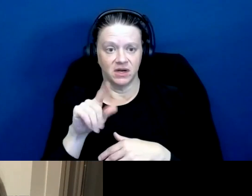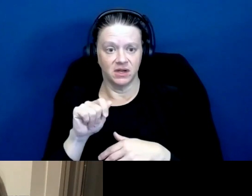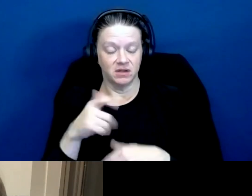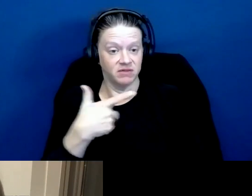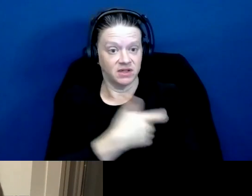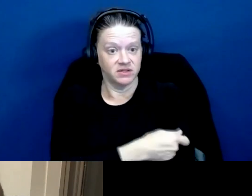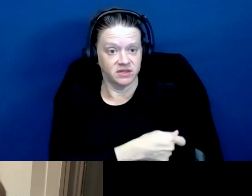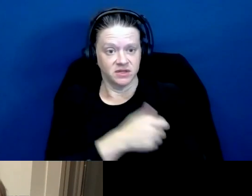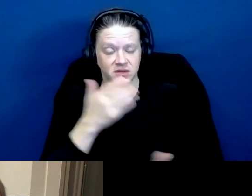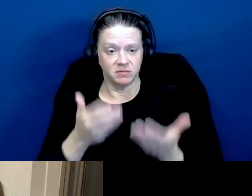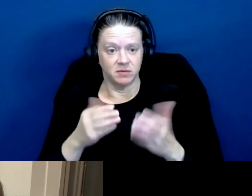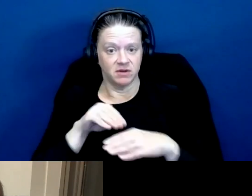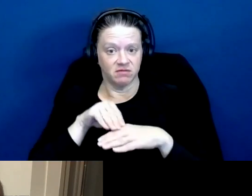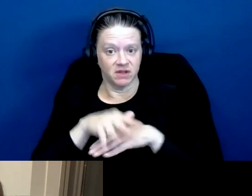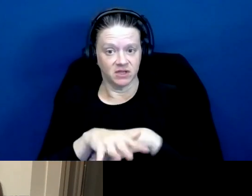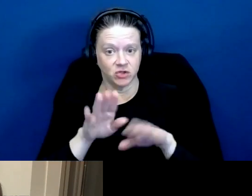affect children with depression?